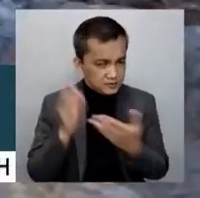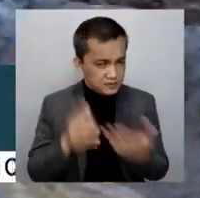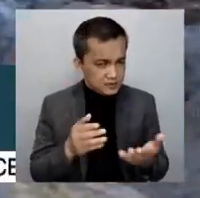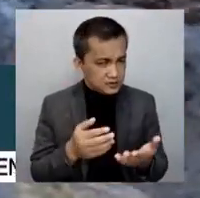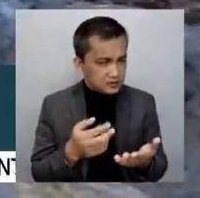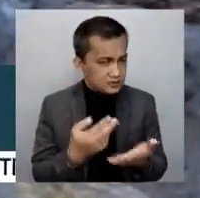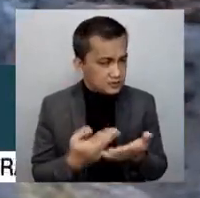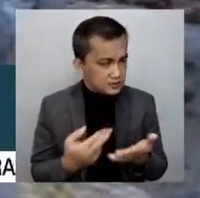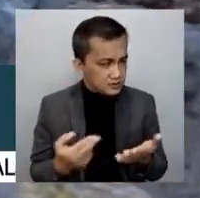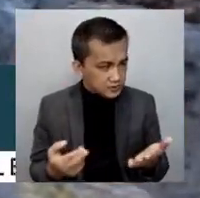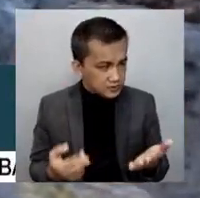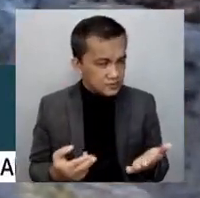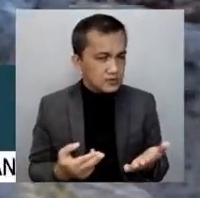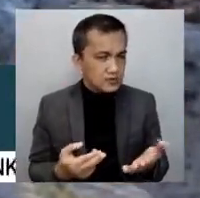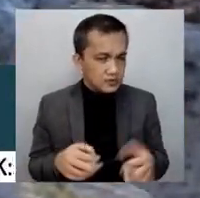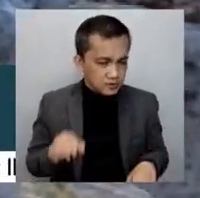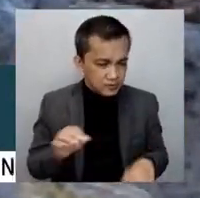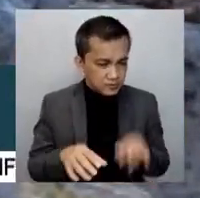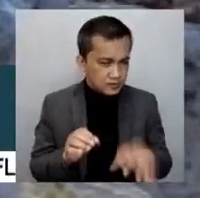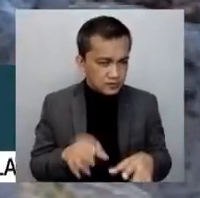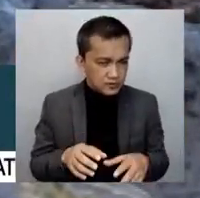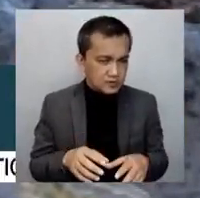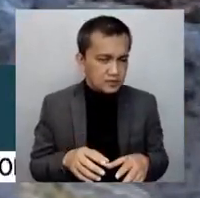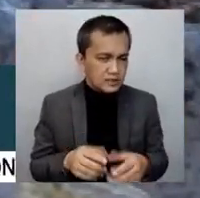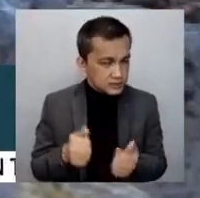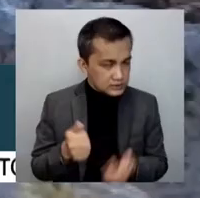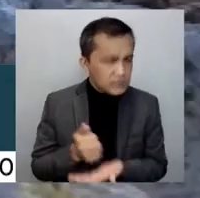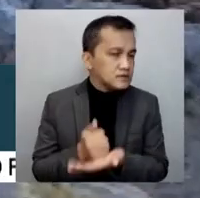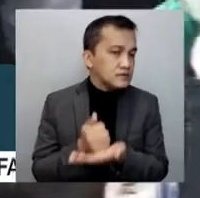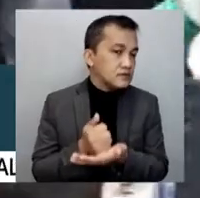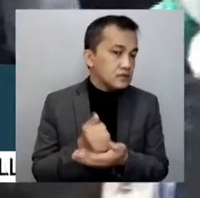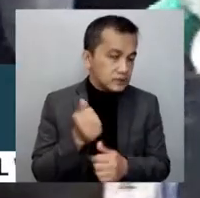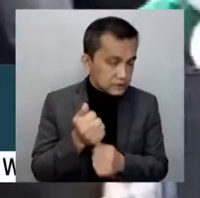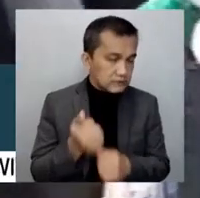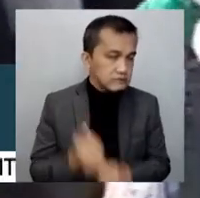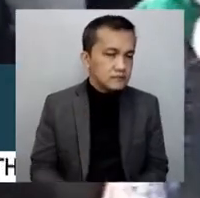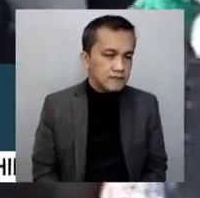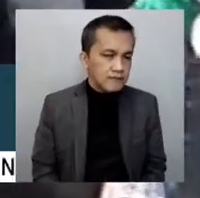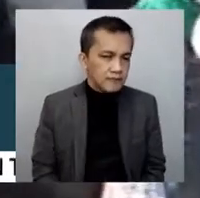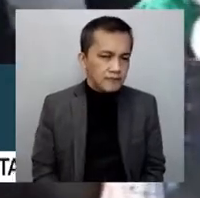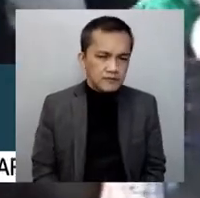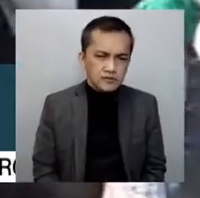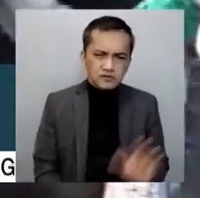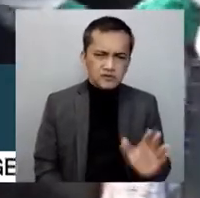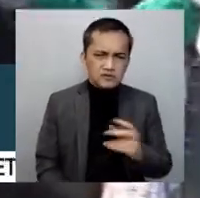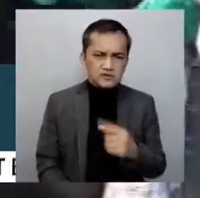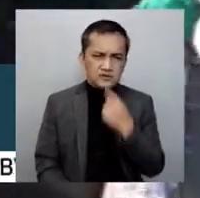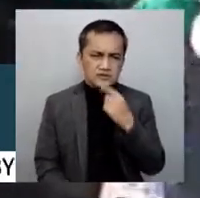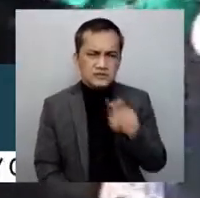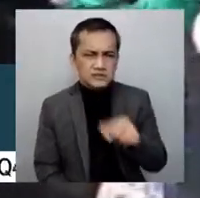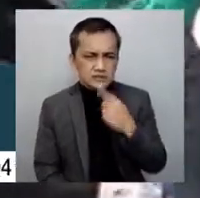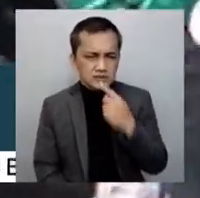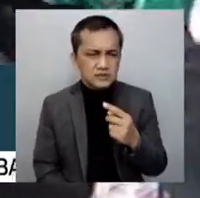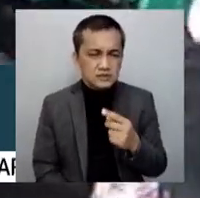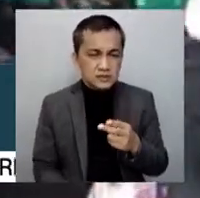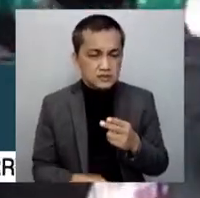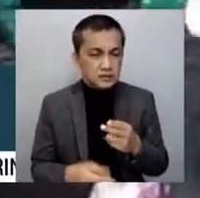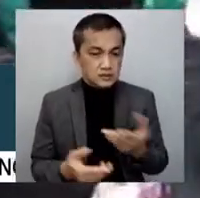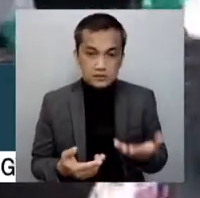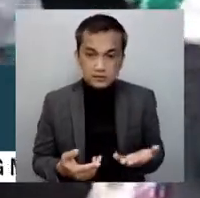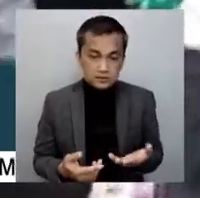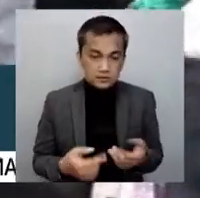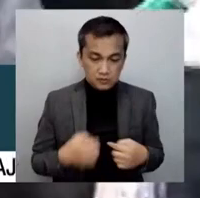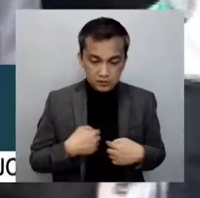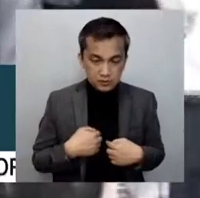their contribution, their assistance. No need to mention, because for me, what I have